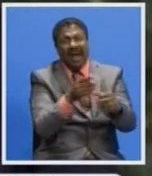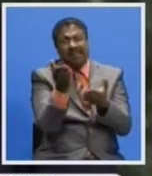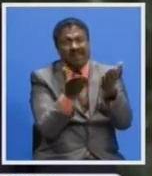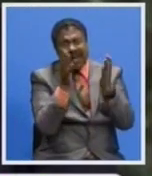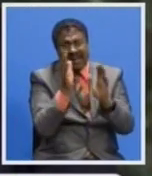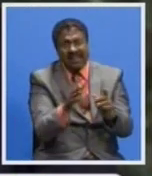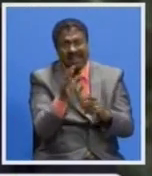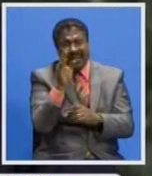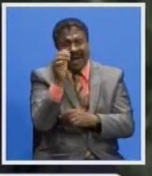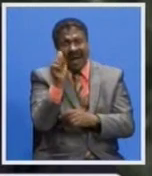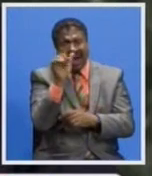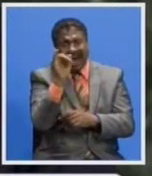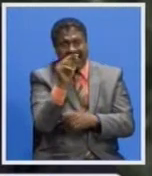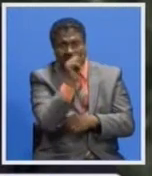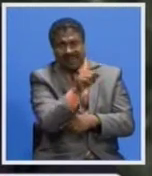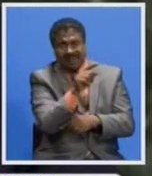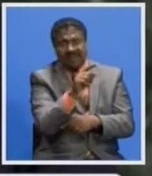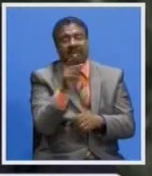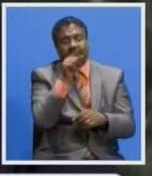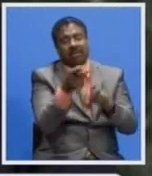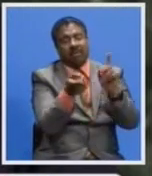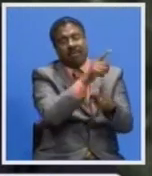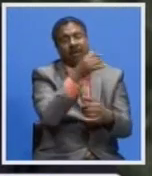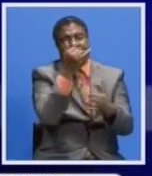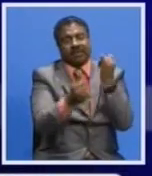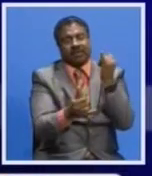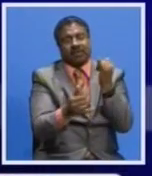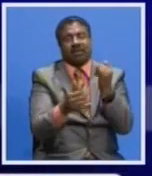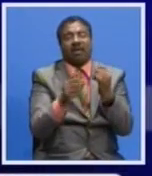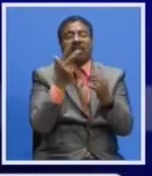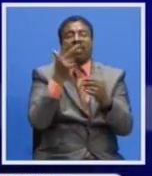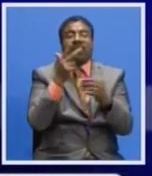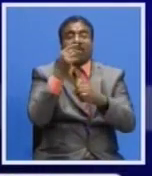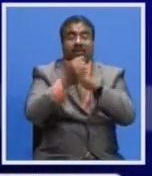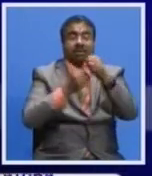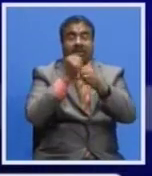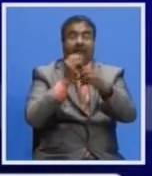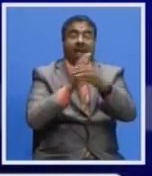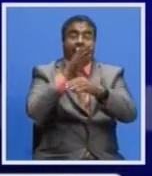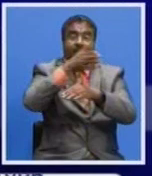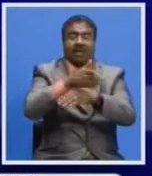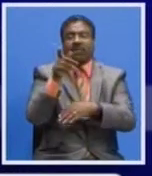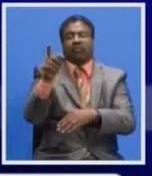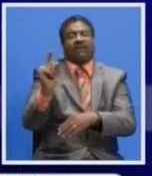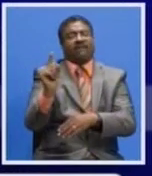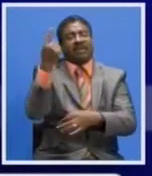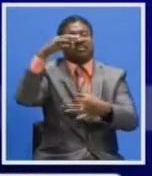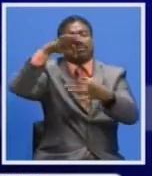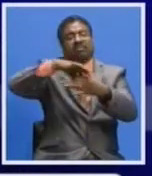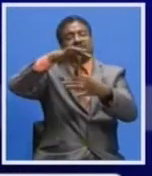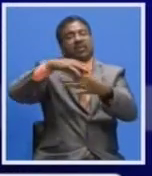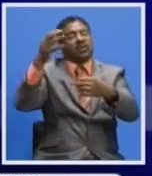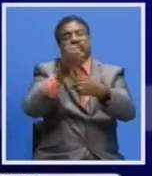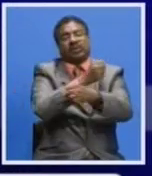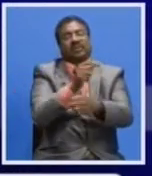Abidine Ben Ali was toppled, Mr. Essebsi was elected president 3 years later, becoming the country's first directly elected head of